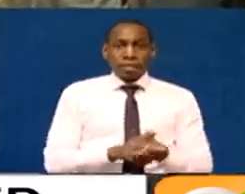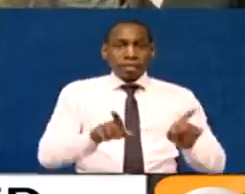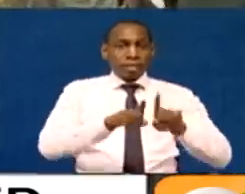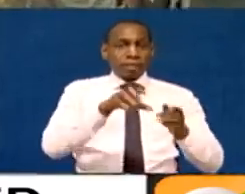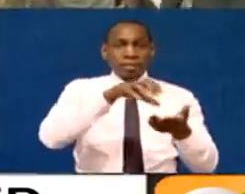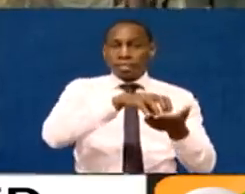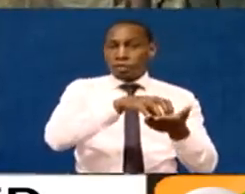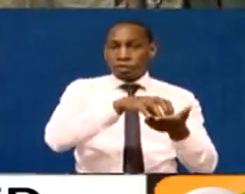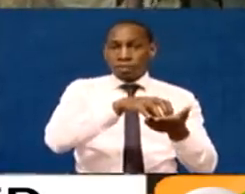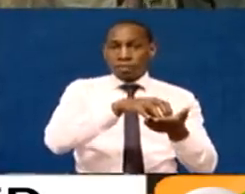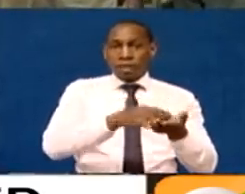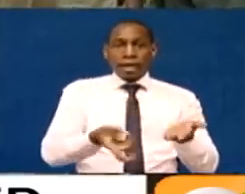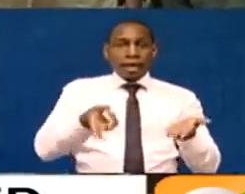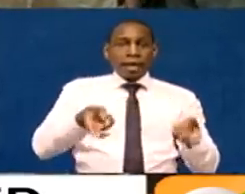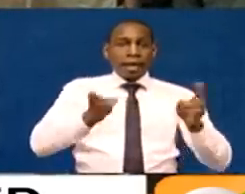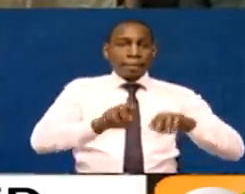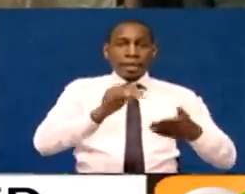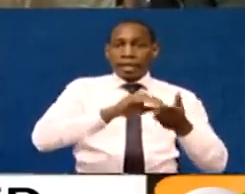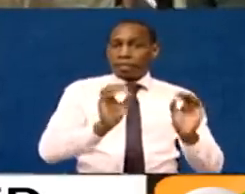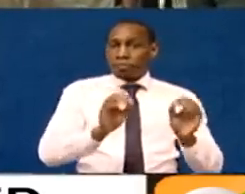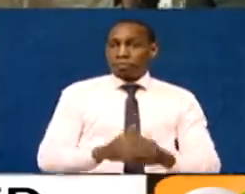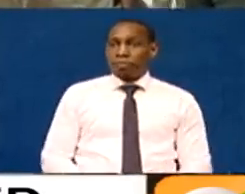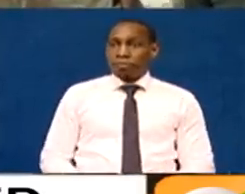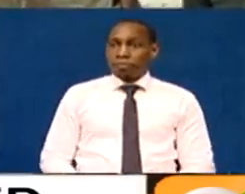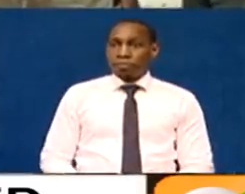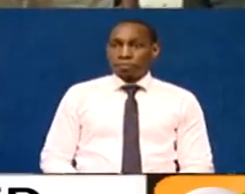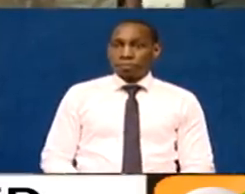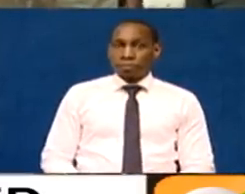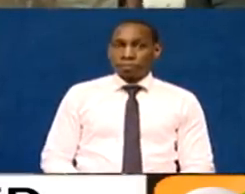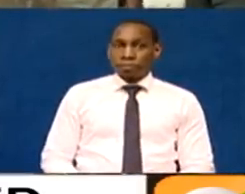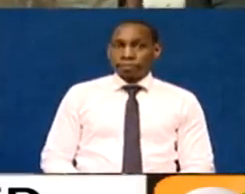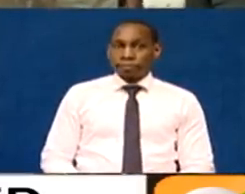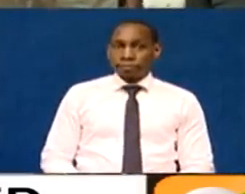an incident does not occur. Hassan Mugambi, Citizen TV.